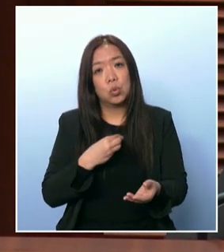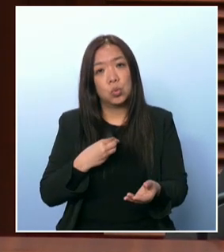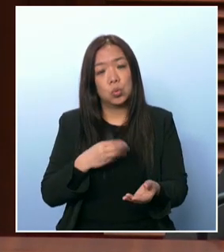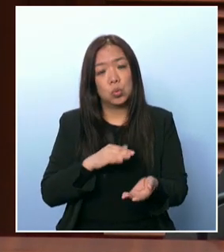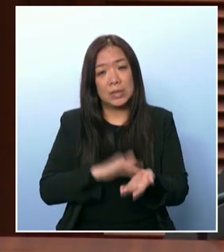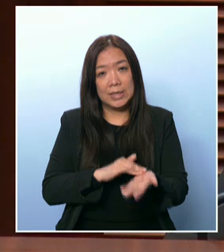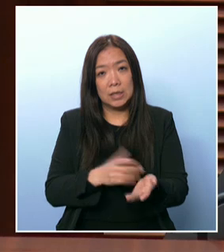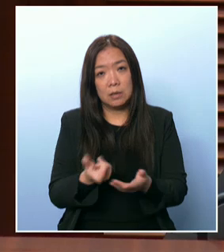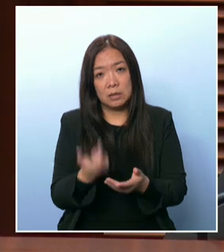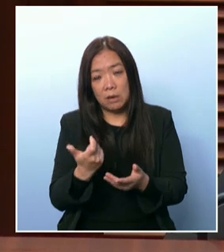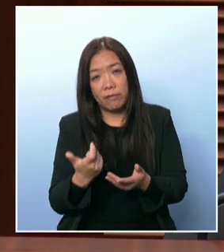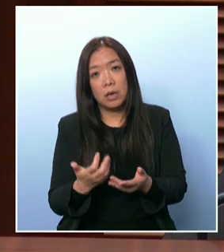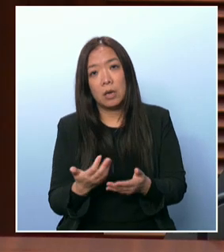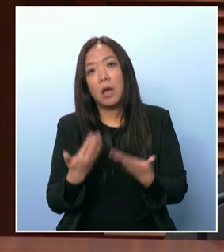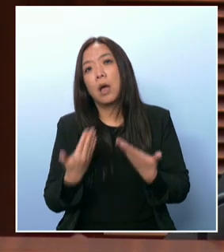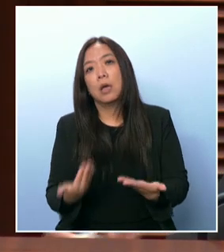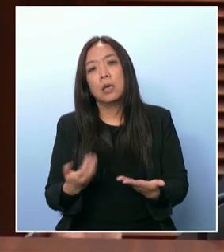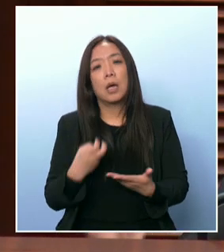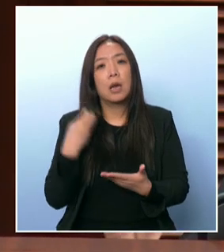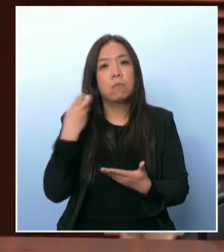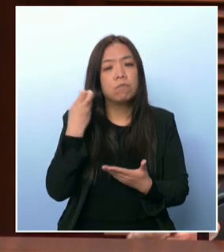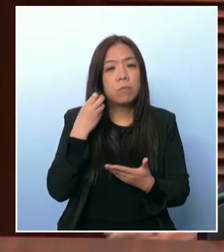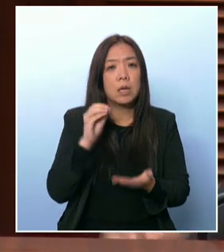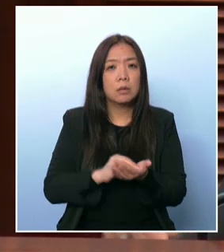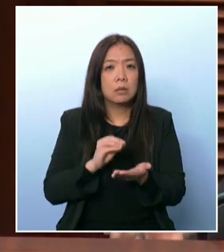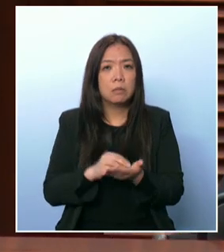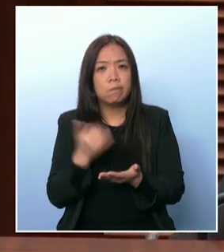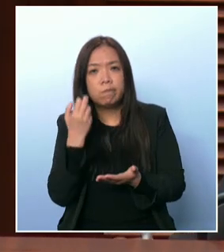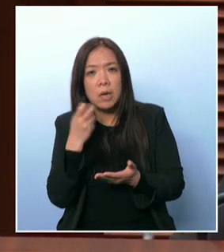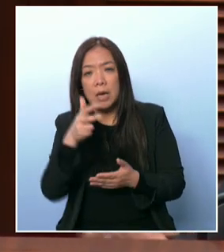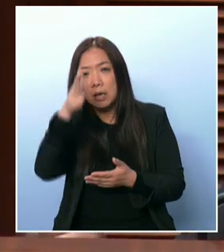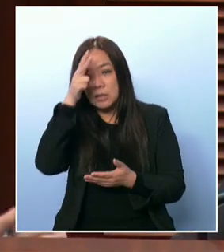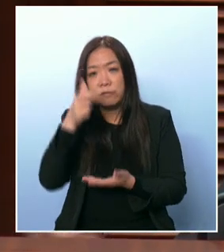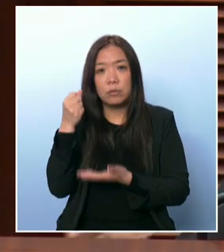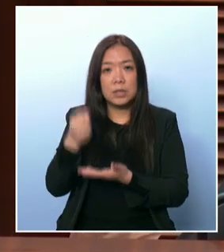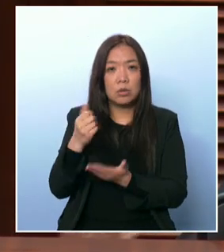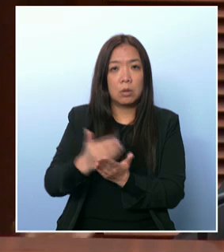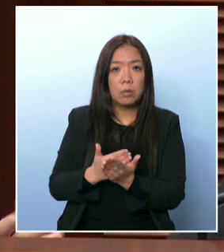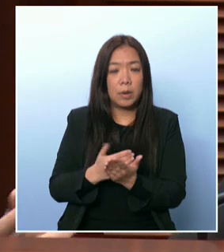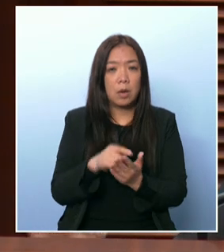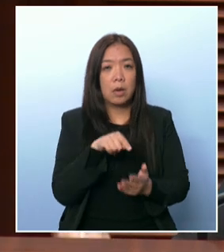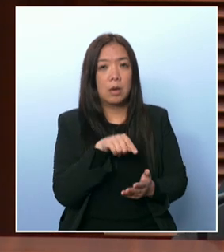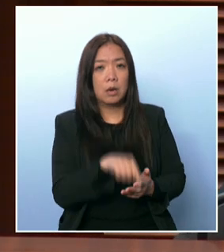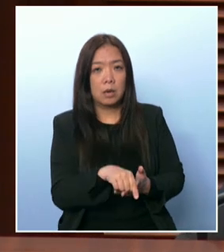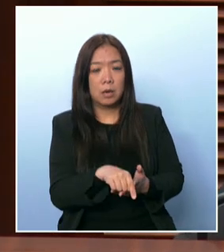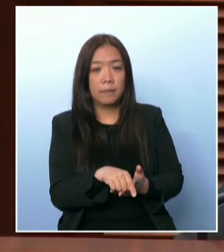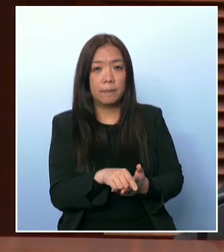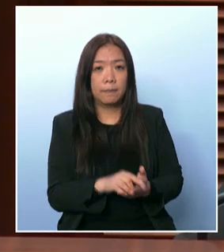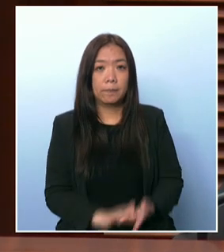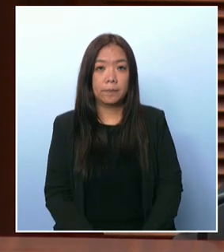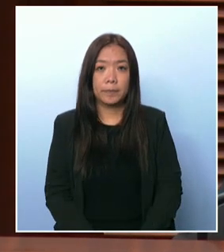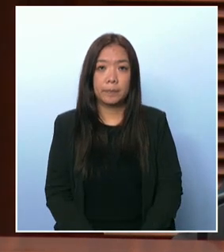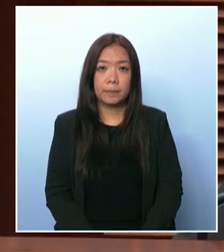year. In terms of the fee model for the CMH, as mentioned by Dr. Zheng, we are now studying